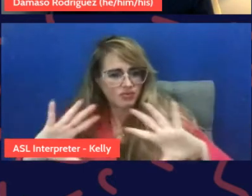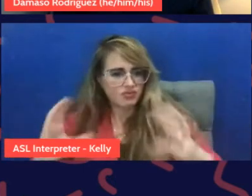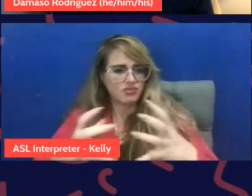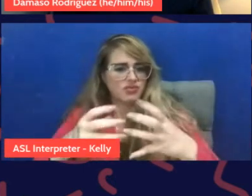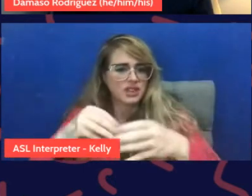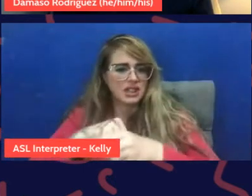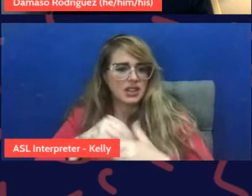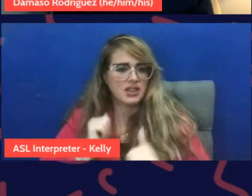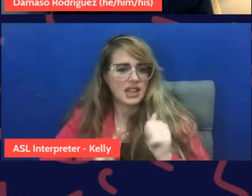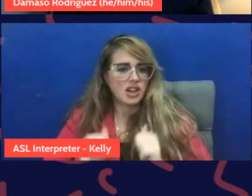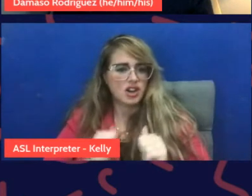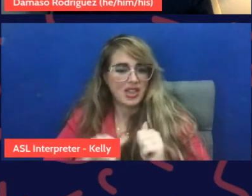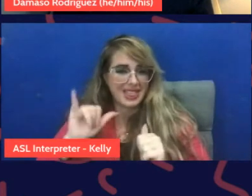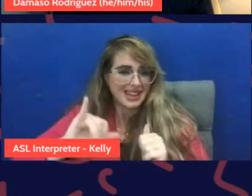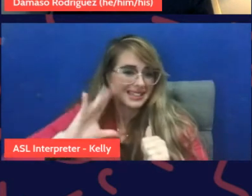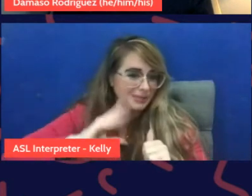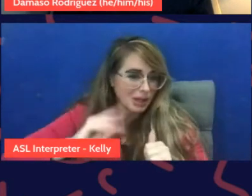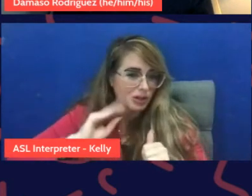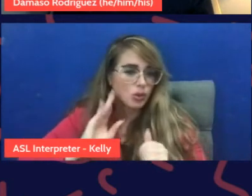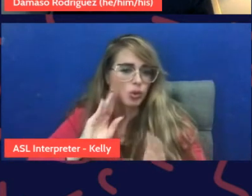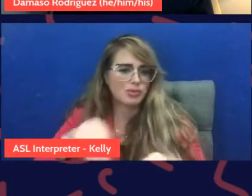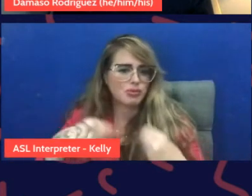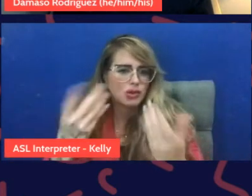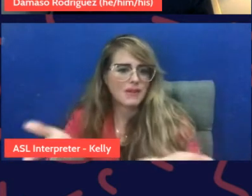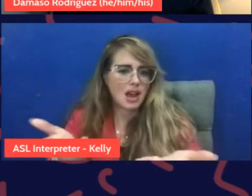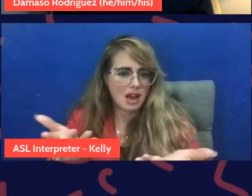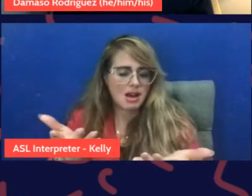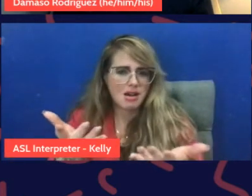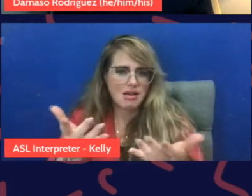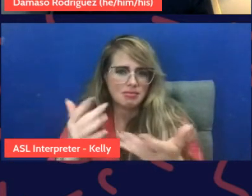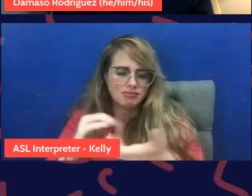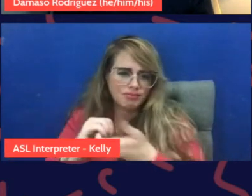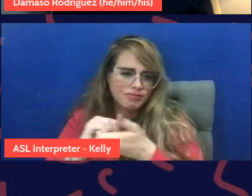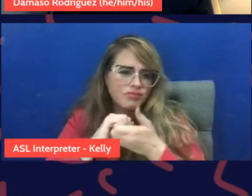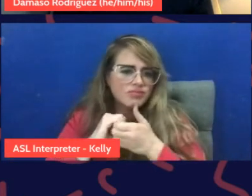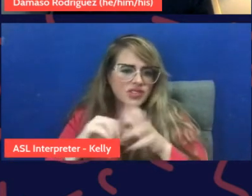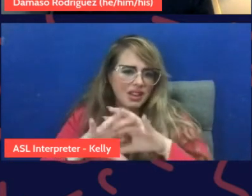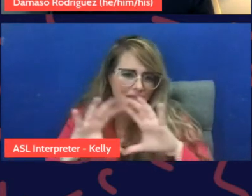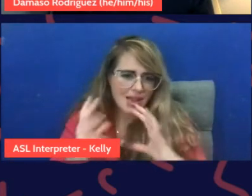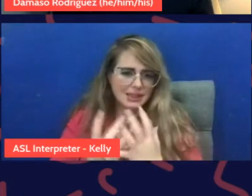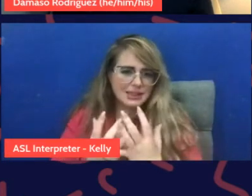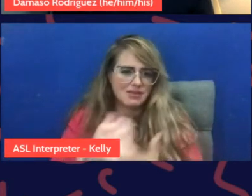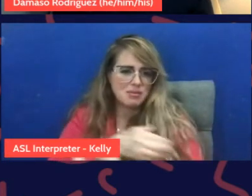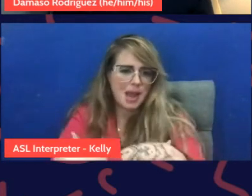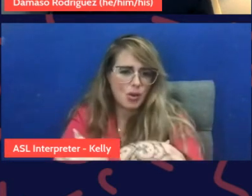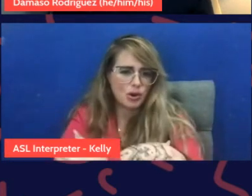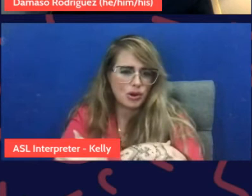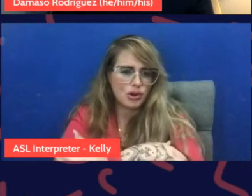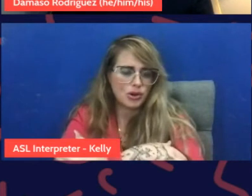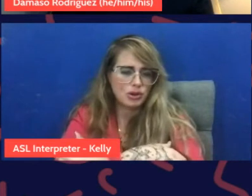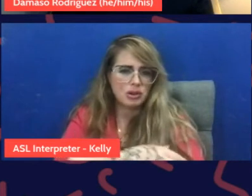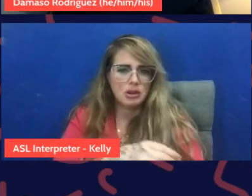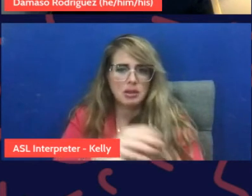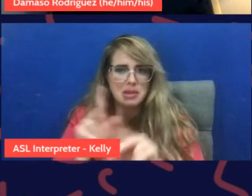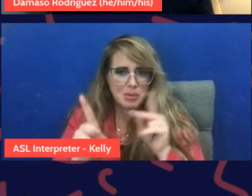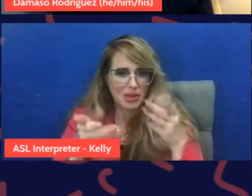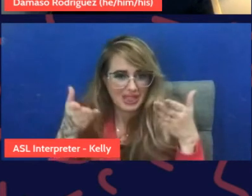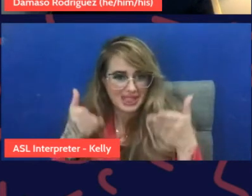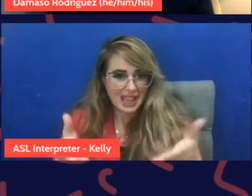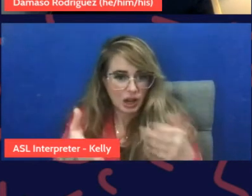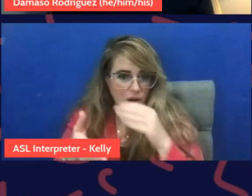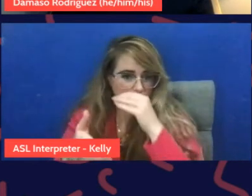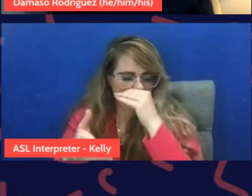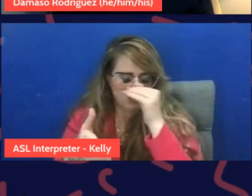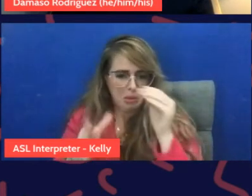that at base level provides like collective power, right? It provides people then and there. And I think for